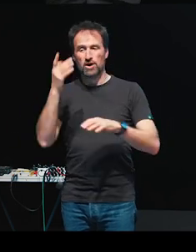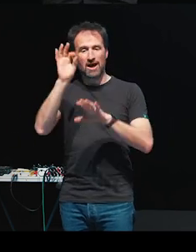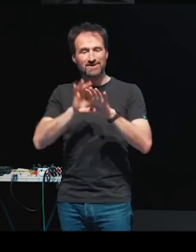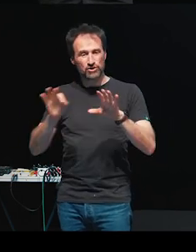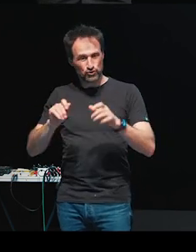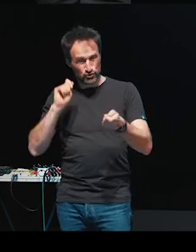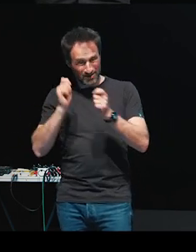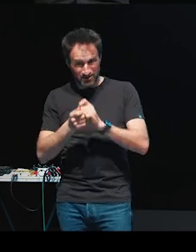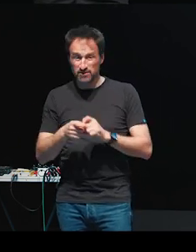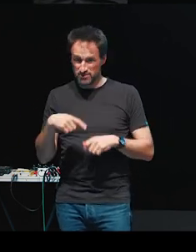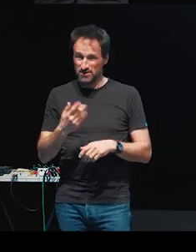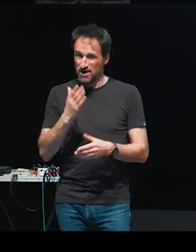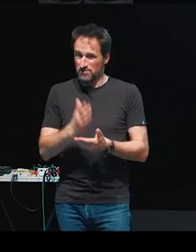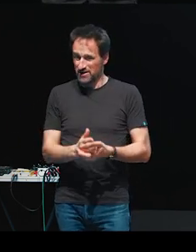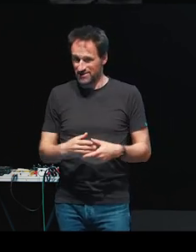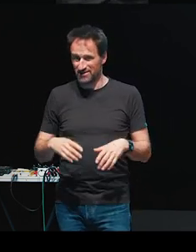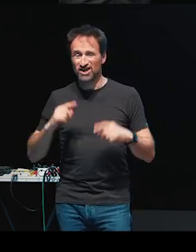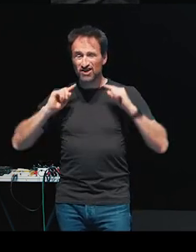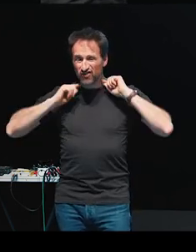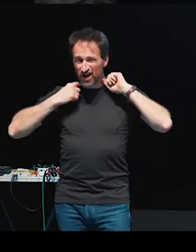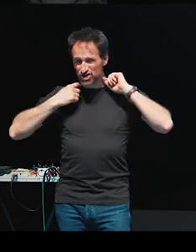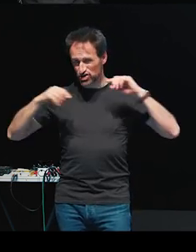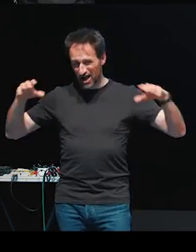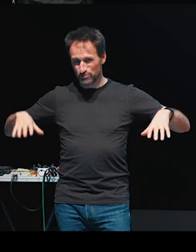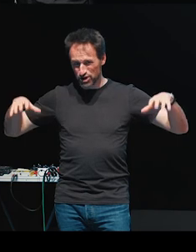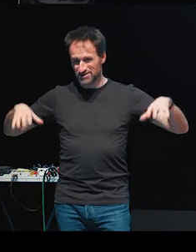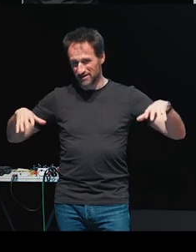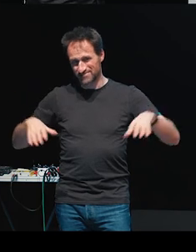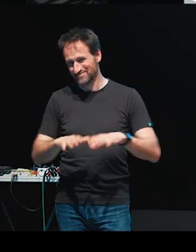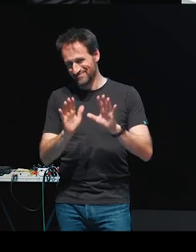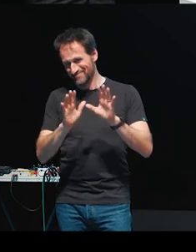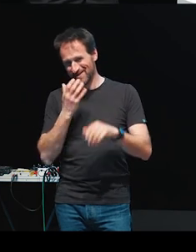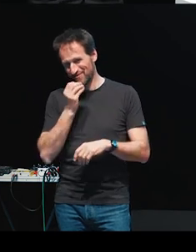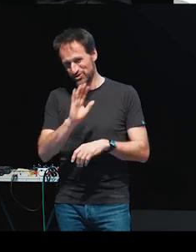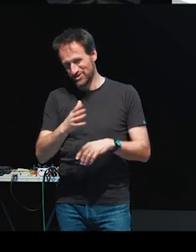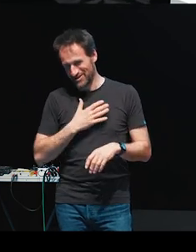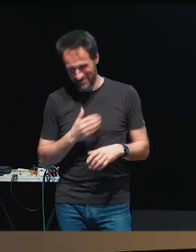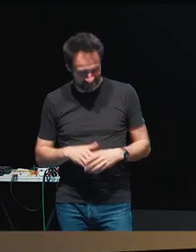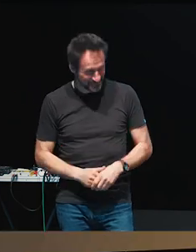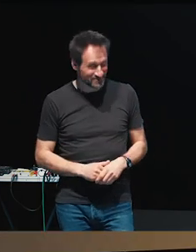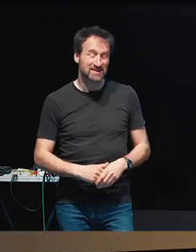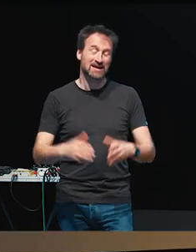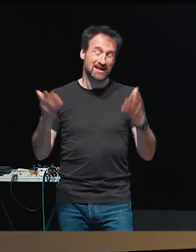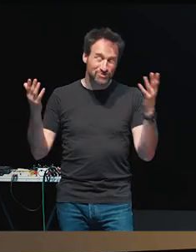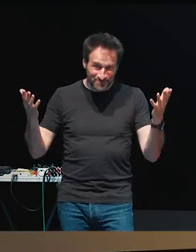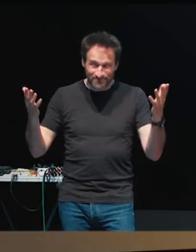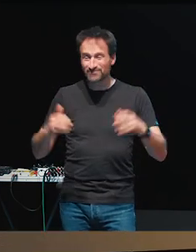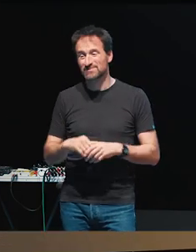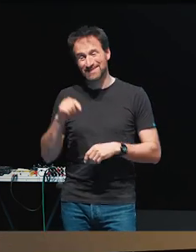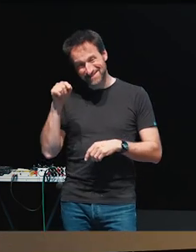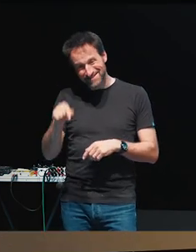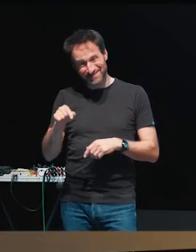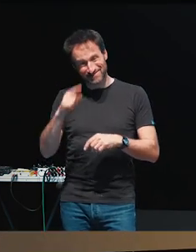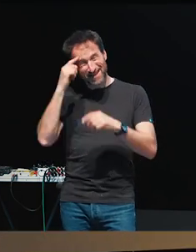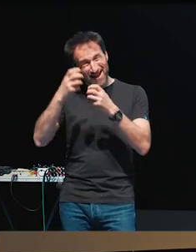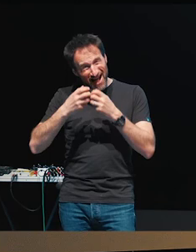a Frankenstein monster you don't want to have. And when you think about long-term maintainability, this is